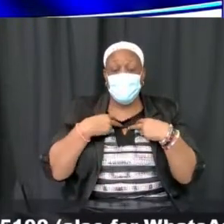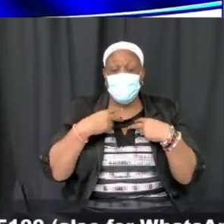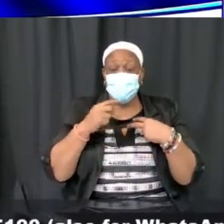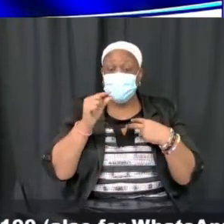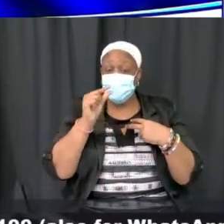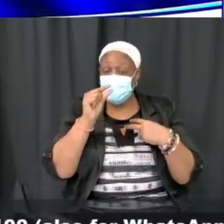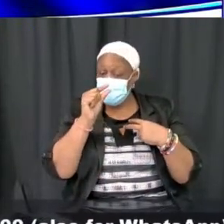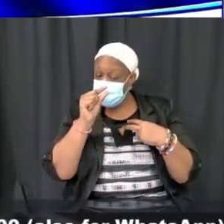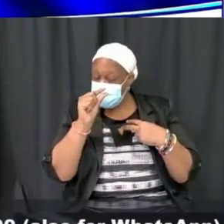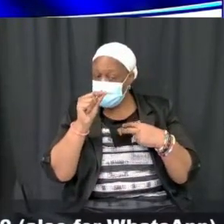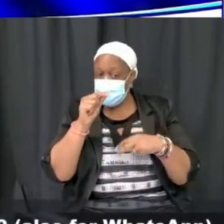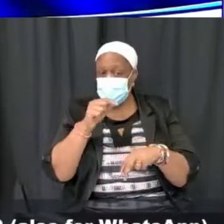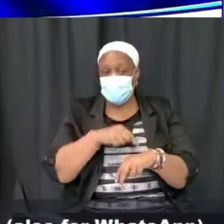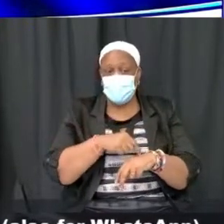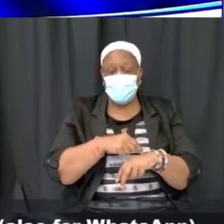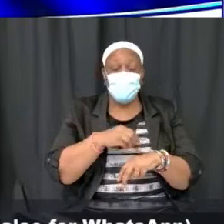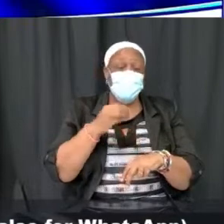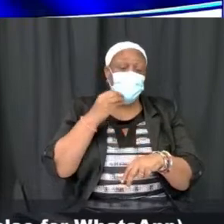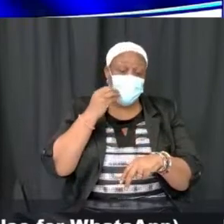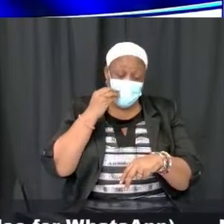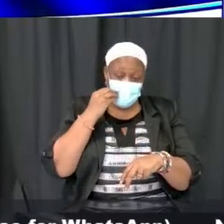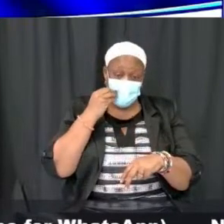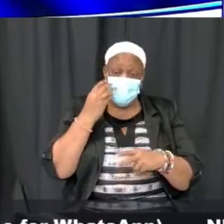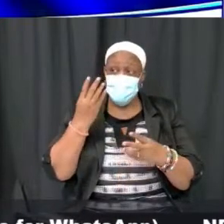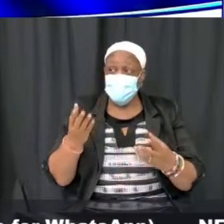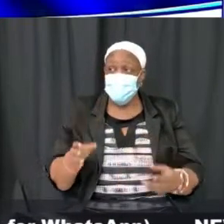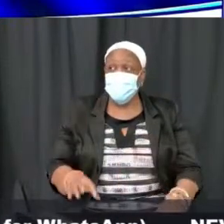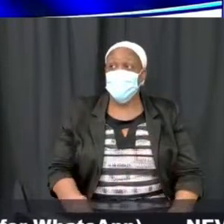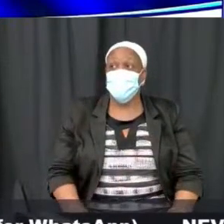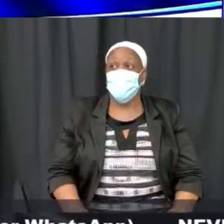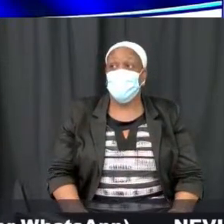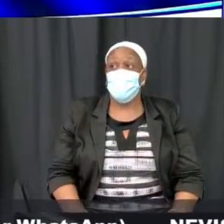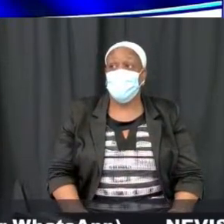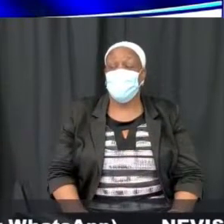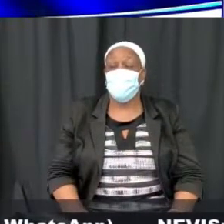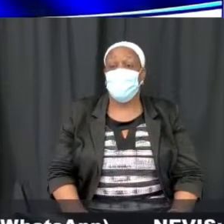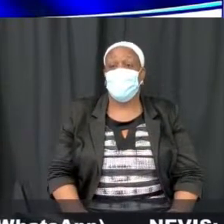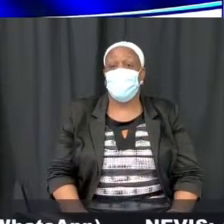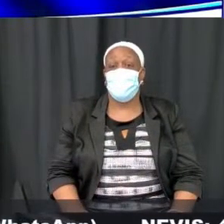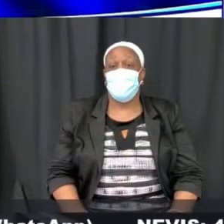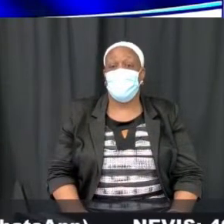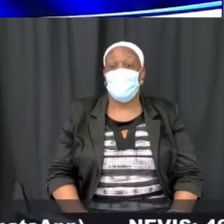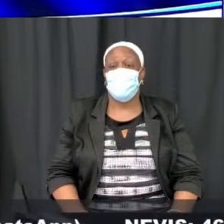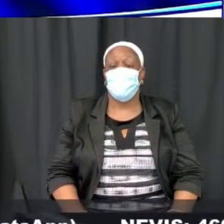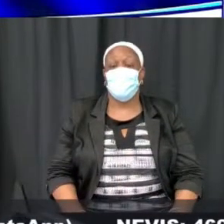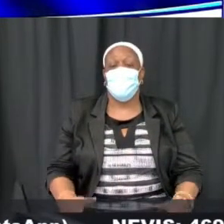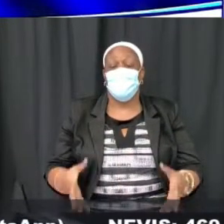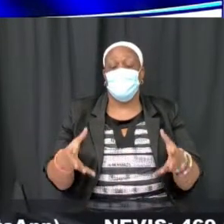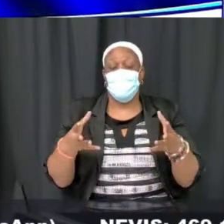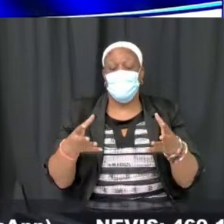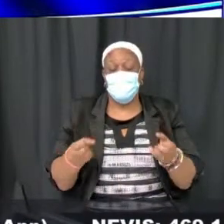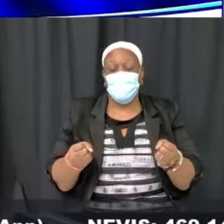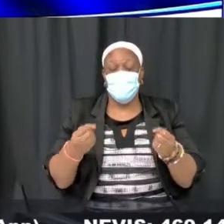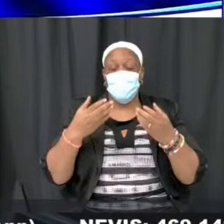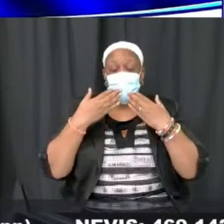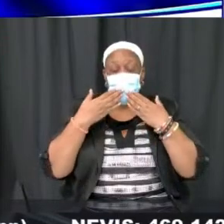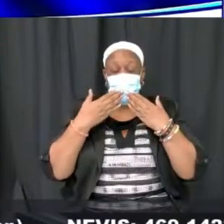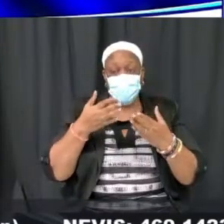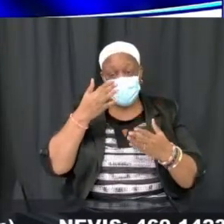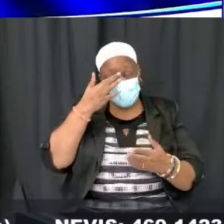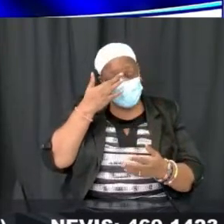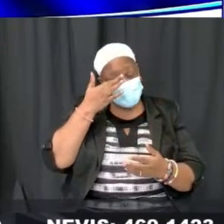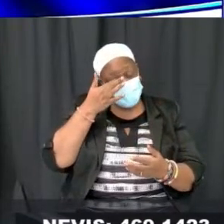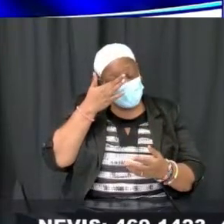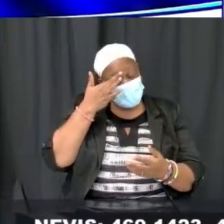the whole world. With that said, I want to thank a number of individuals